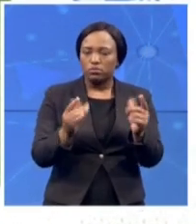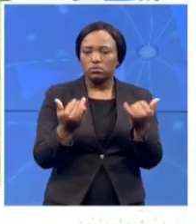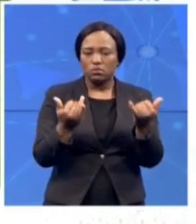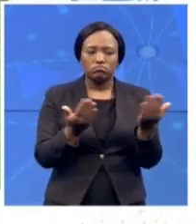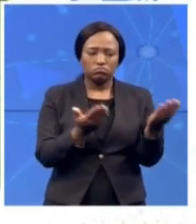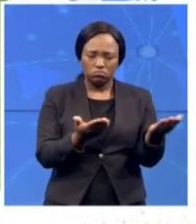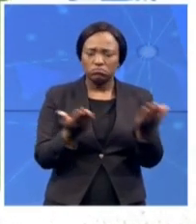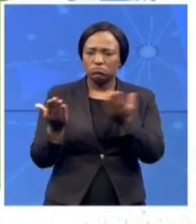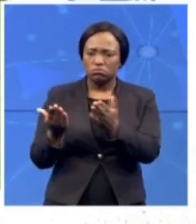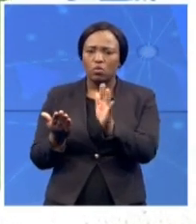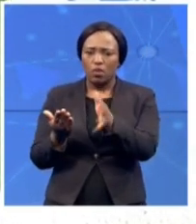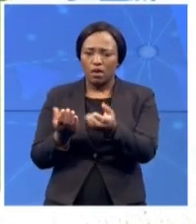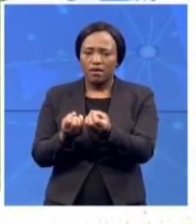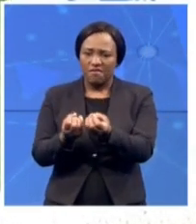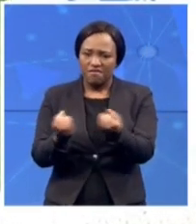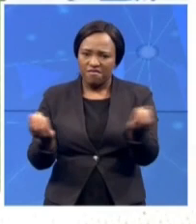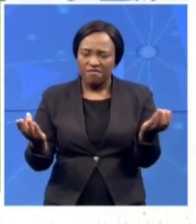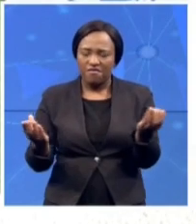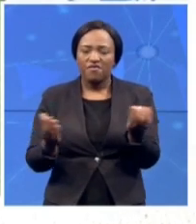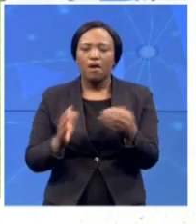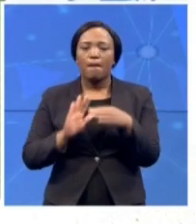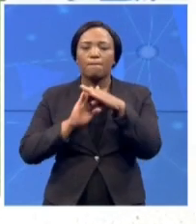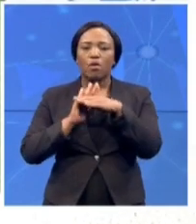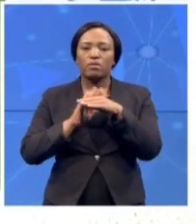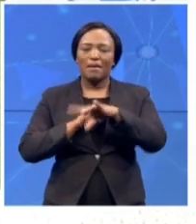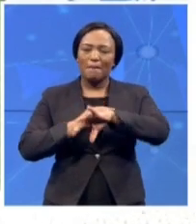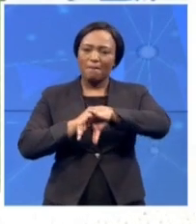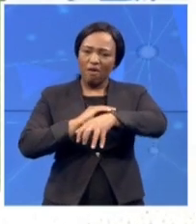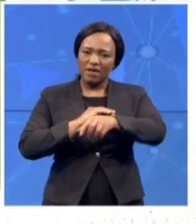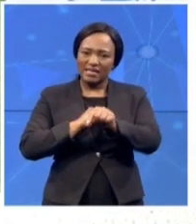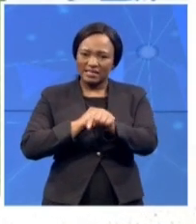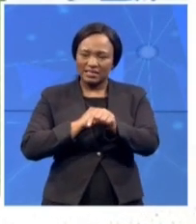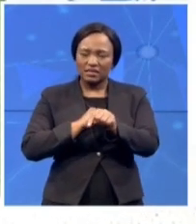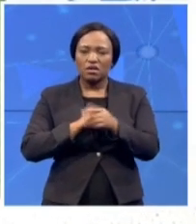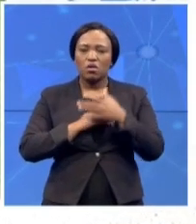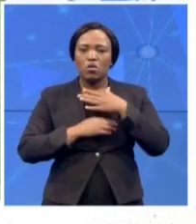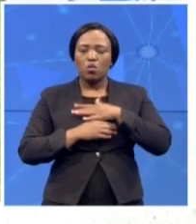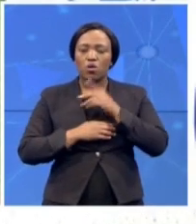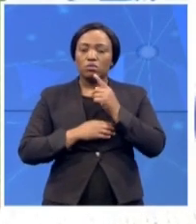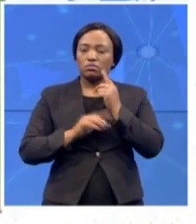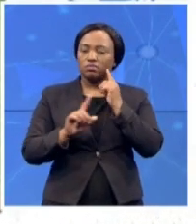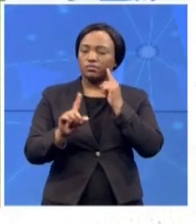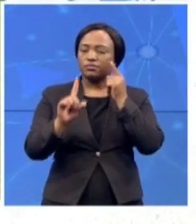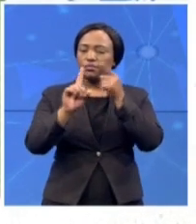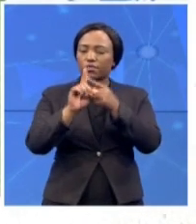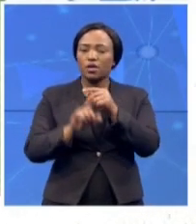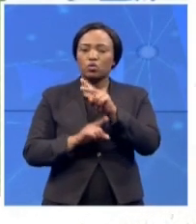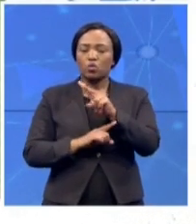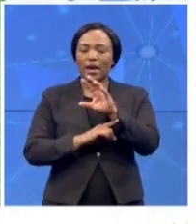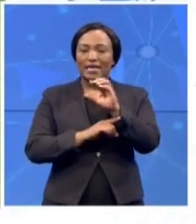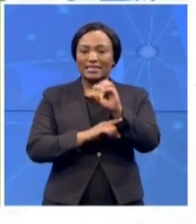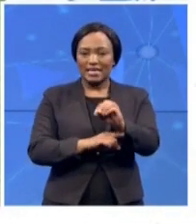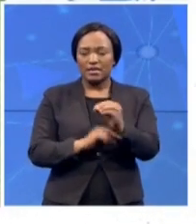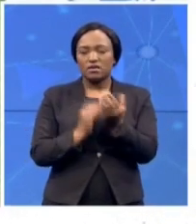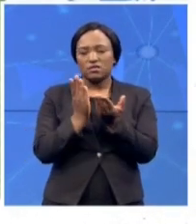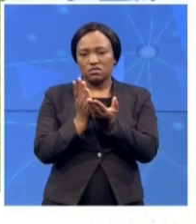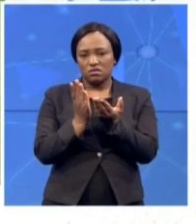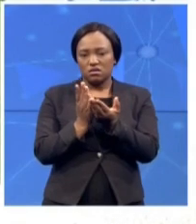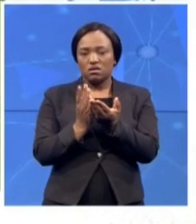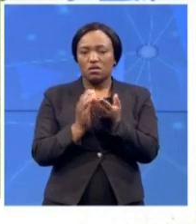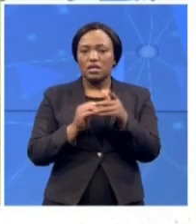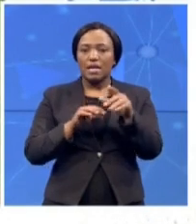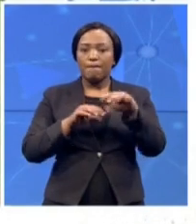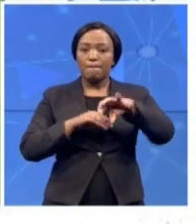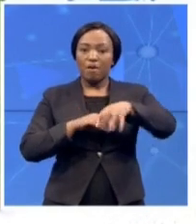in the province, we're aiming to reach about 280 schools across the province and register as many as possible. In the Chris Hani